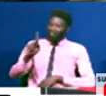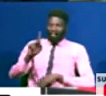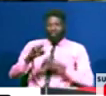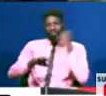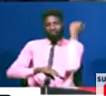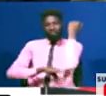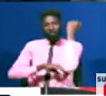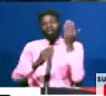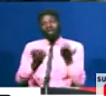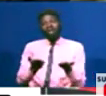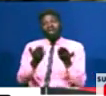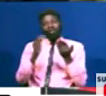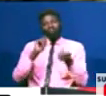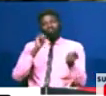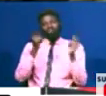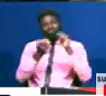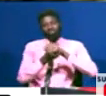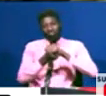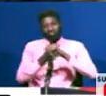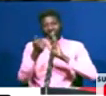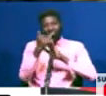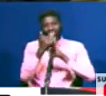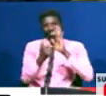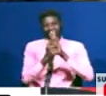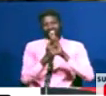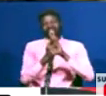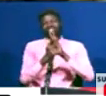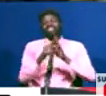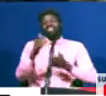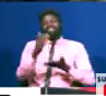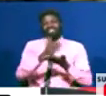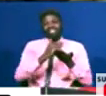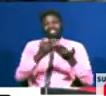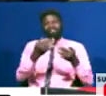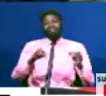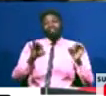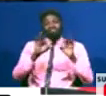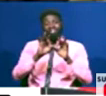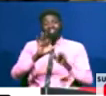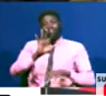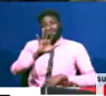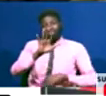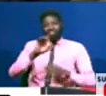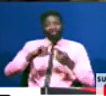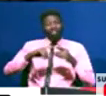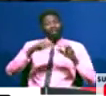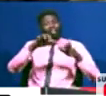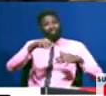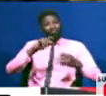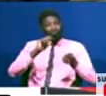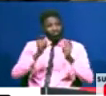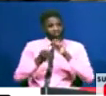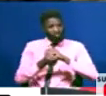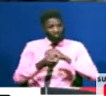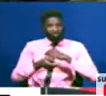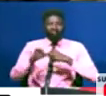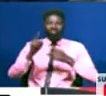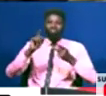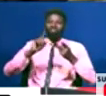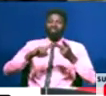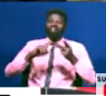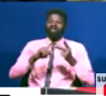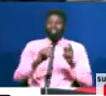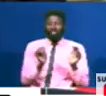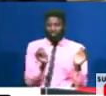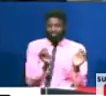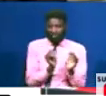in the key 5 sectors, which include agricultural transformation, micro, small and